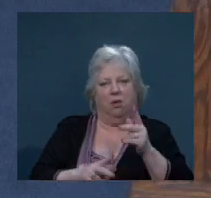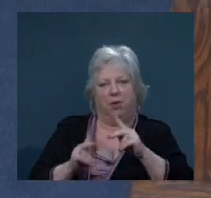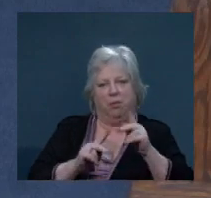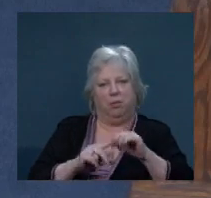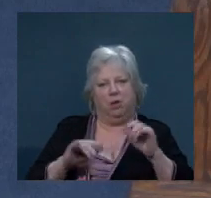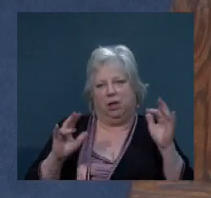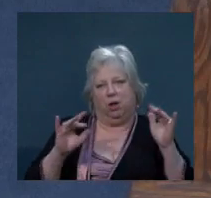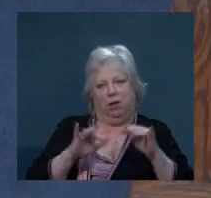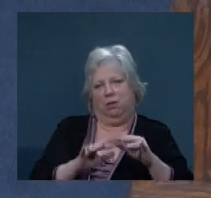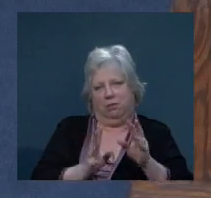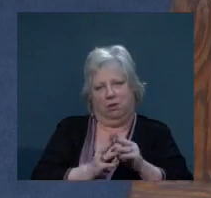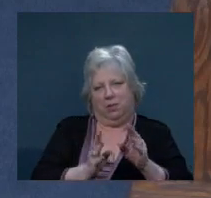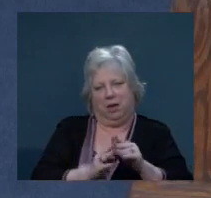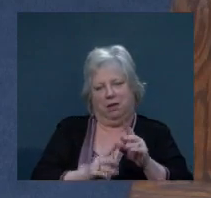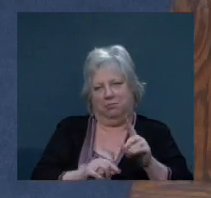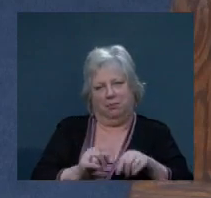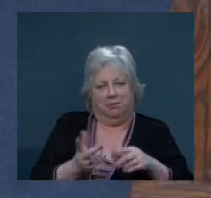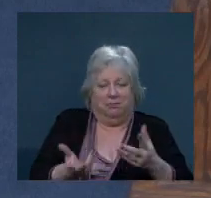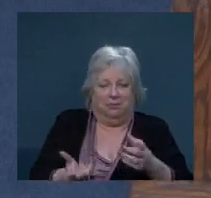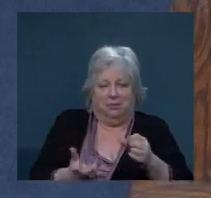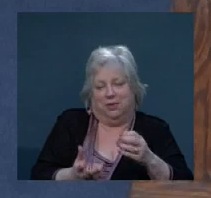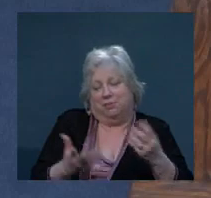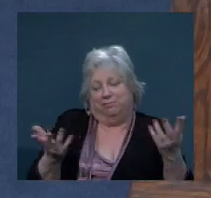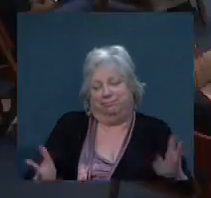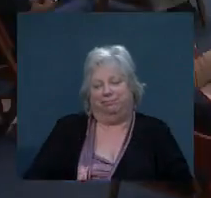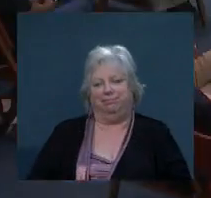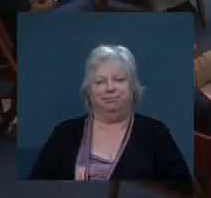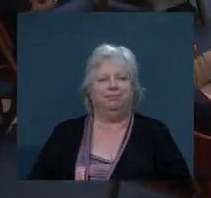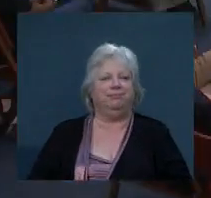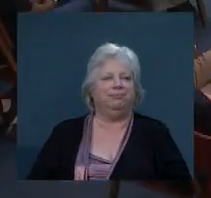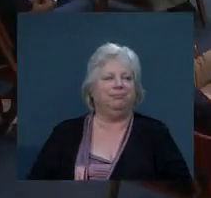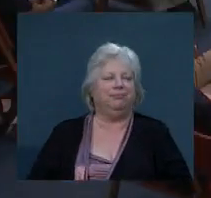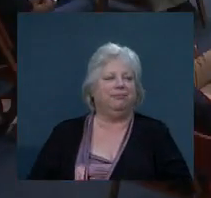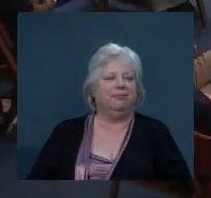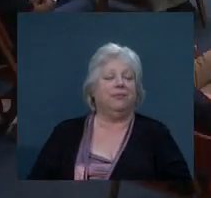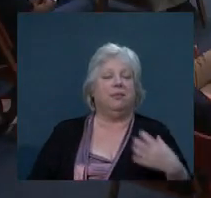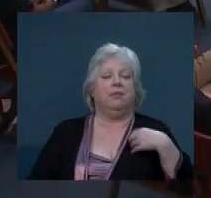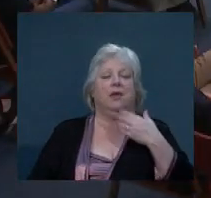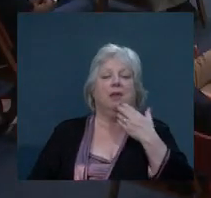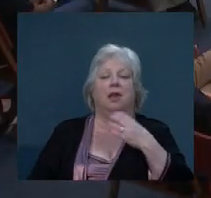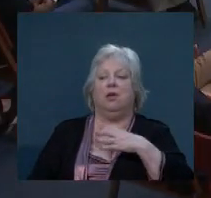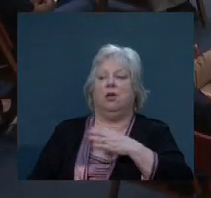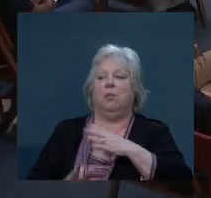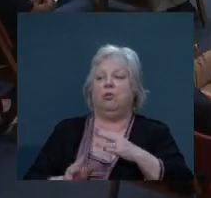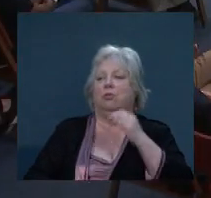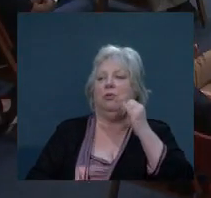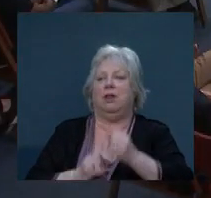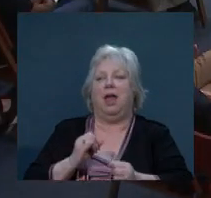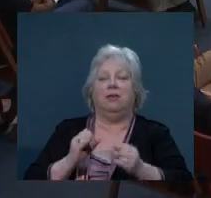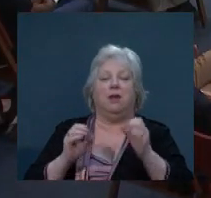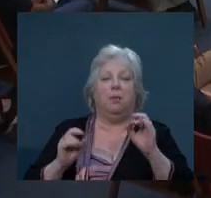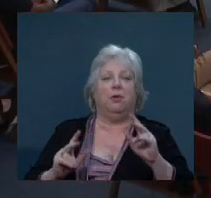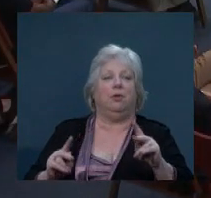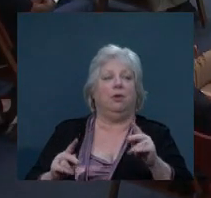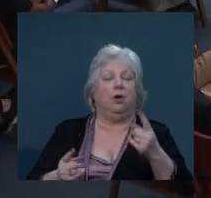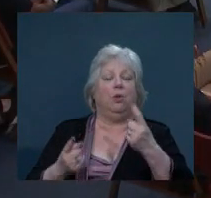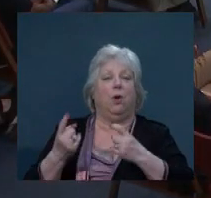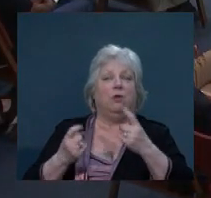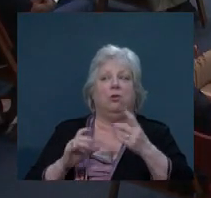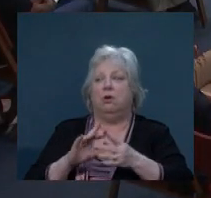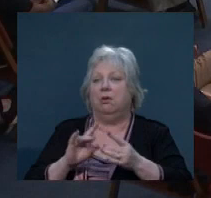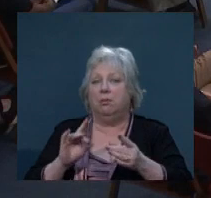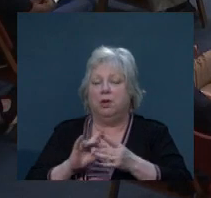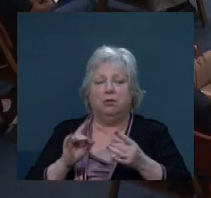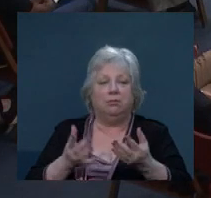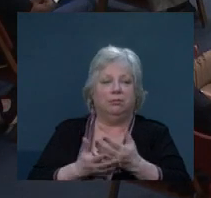to. So that's all I'm saying. Thank you. Thank you, Commissioners. Last chance. Questions, comments?